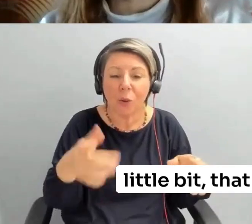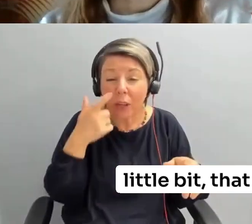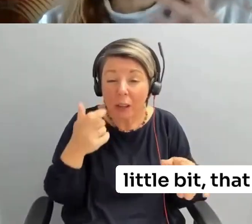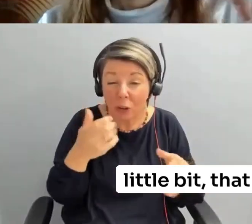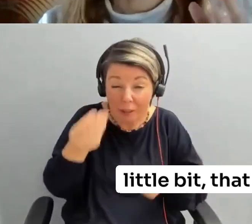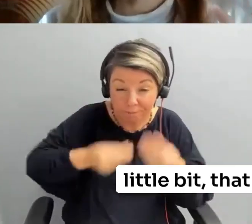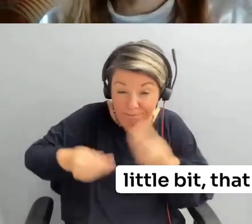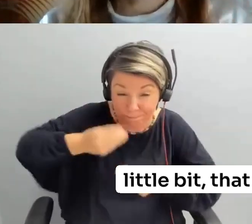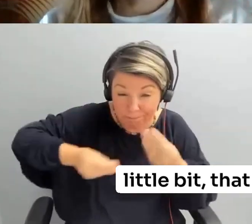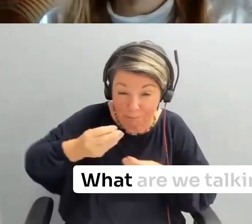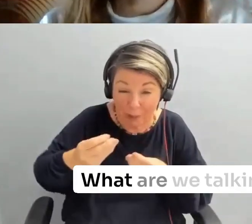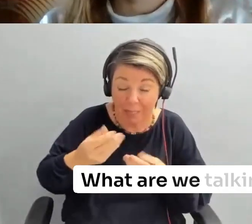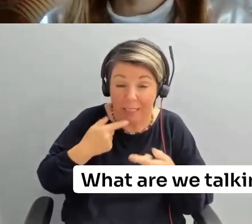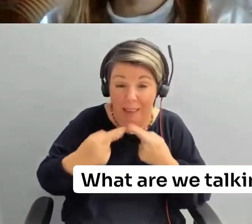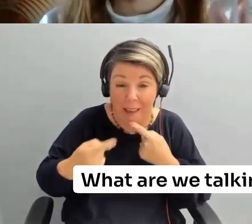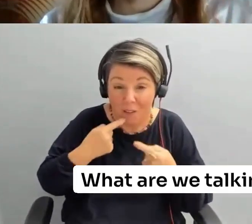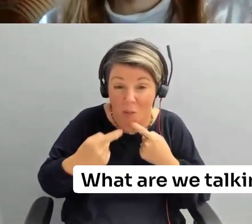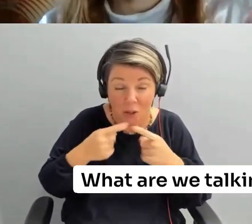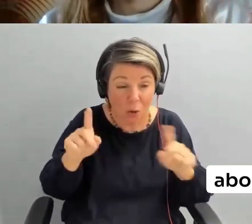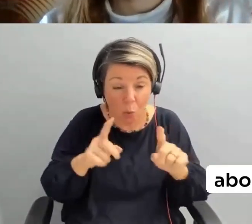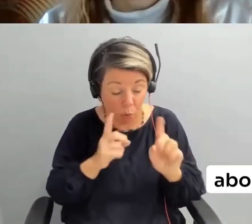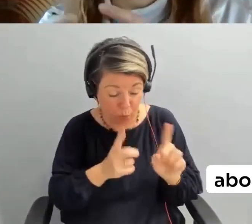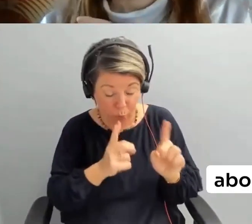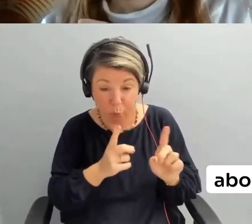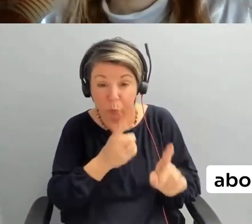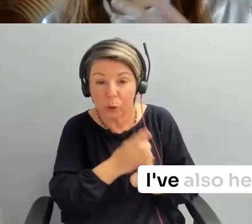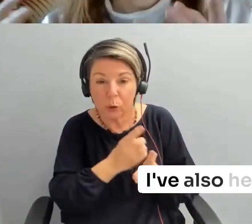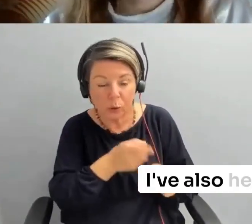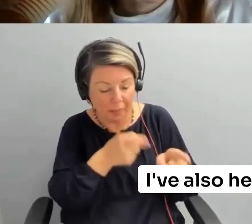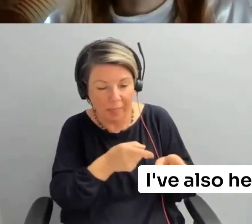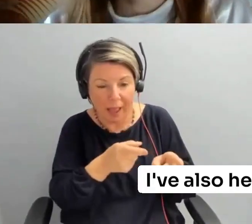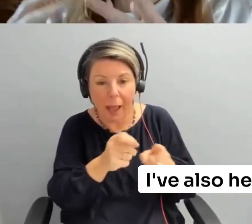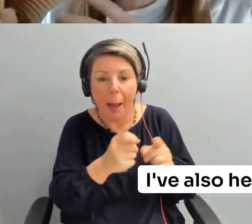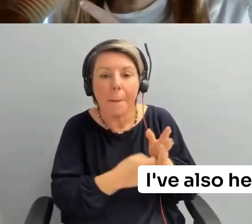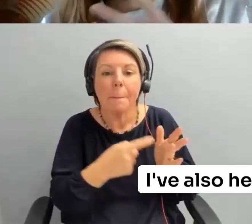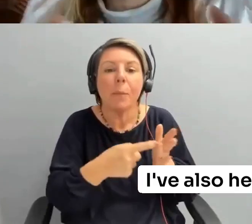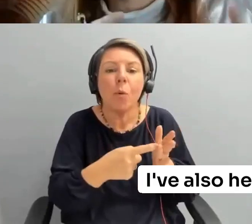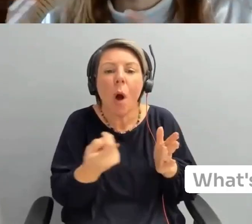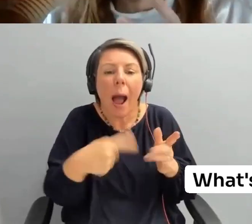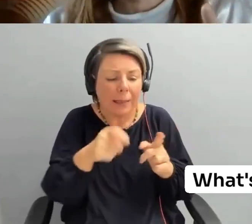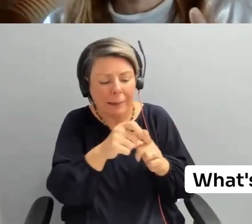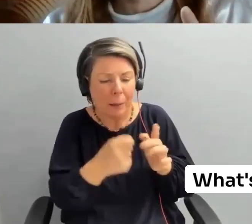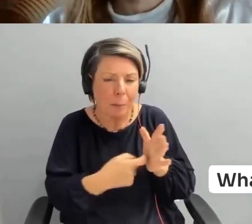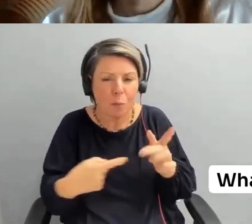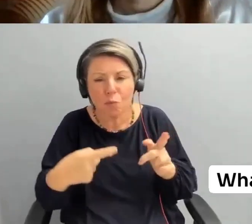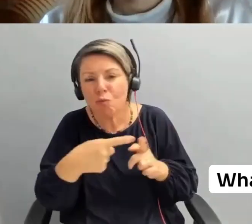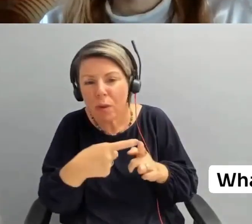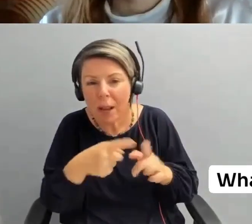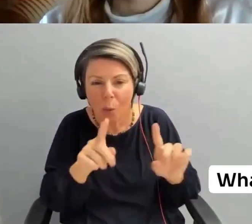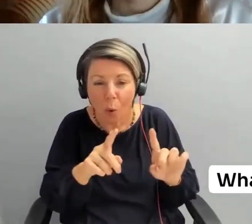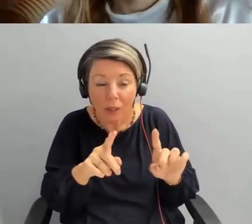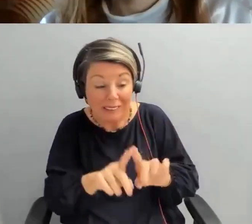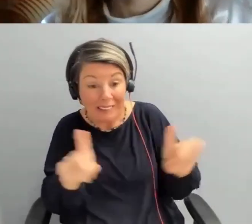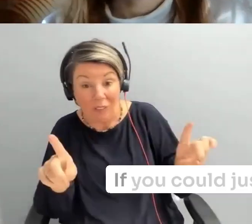bit, that would be really helpful. You know, what are we talking about when we're talking about probiotics? I've also heard about prebiotics. You know, what's the difference? What do they